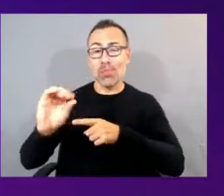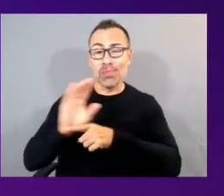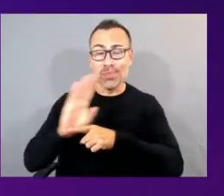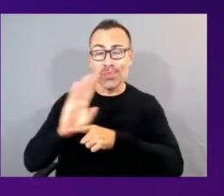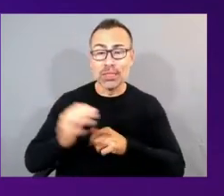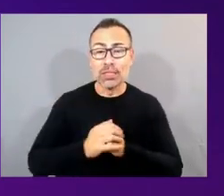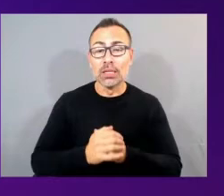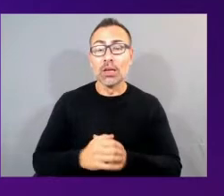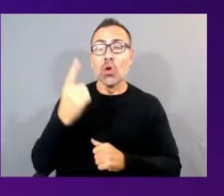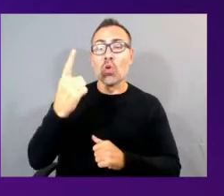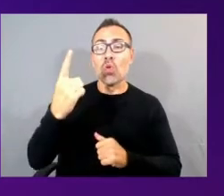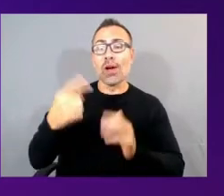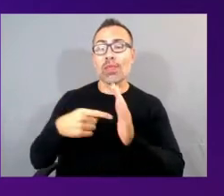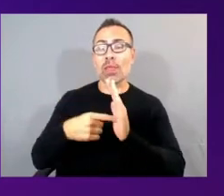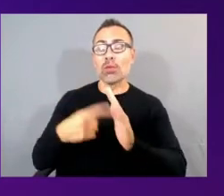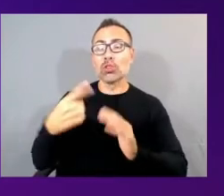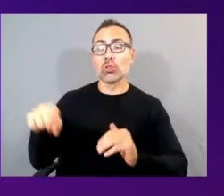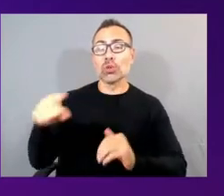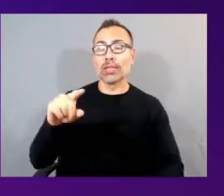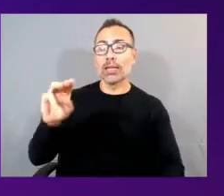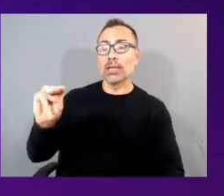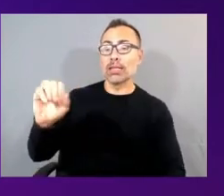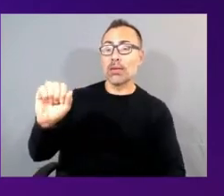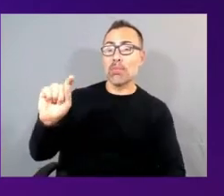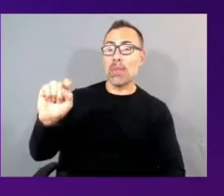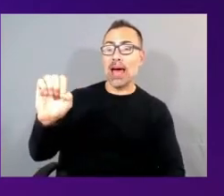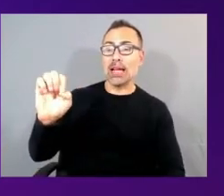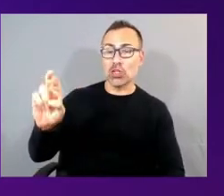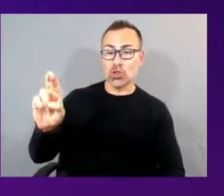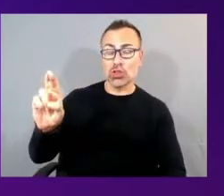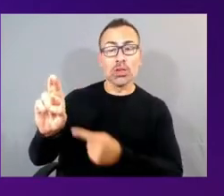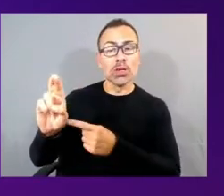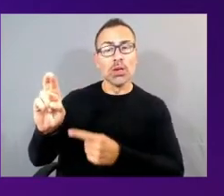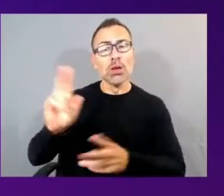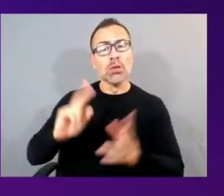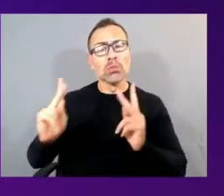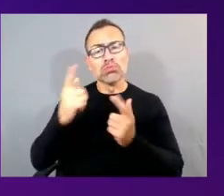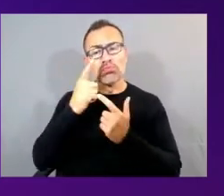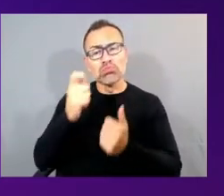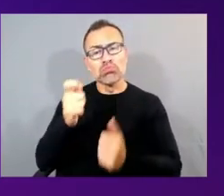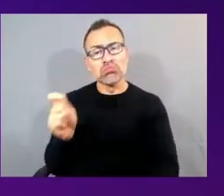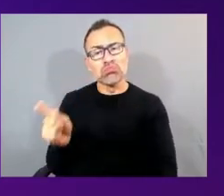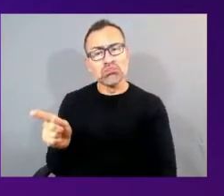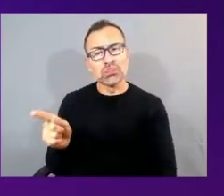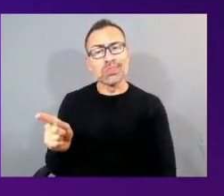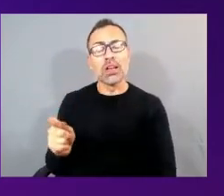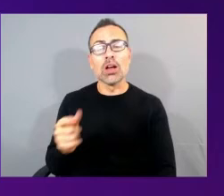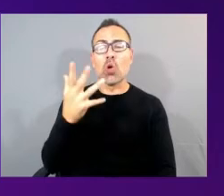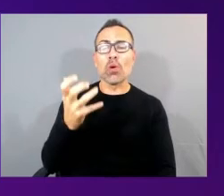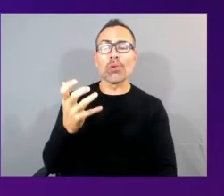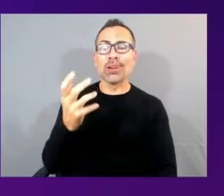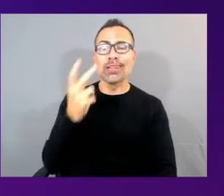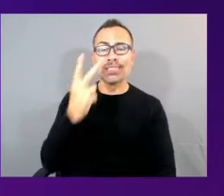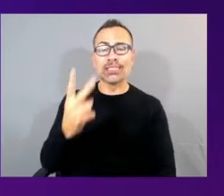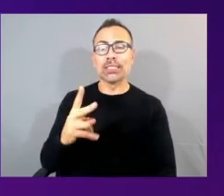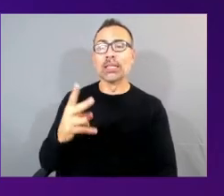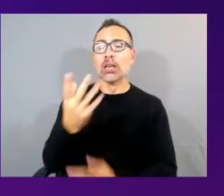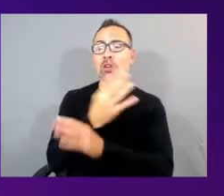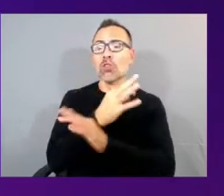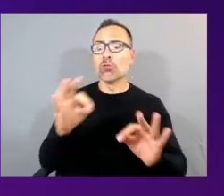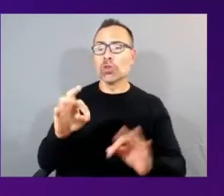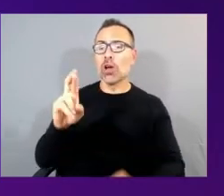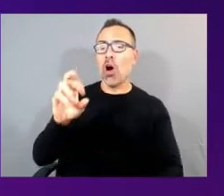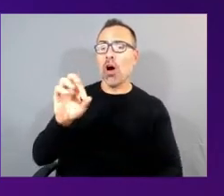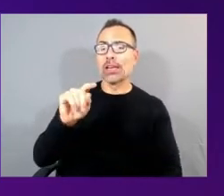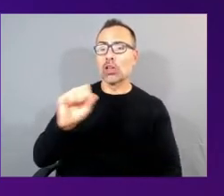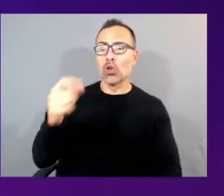Matter, obviously, that everyone is interested in, but we want to see FreeRTOS support for Matter in some ways, and that's something